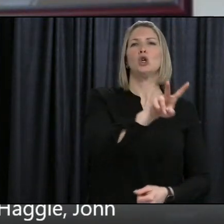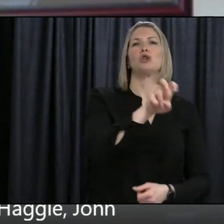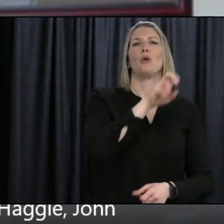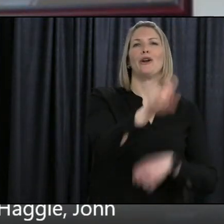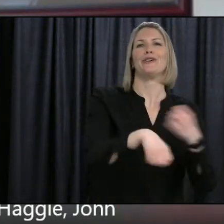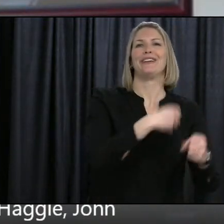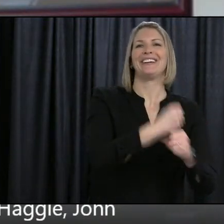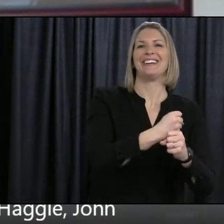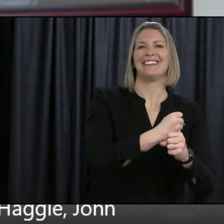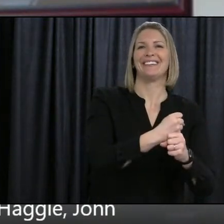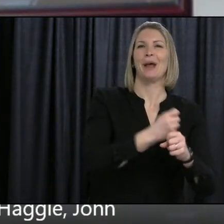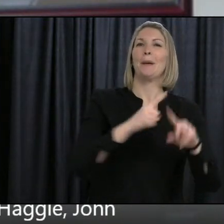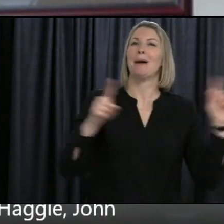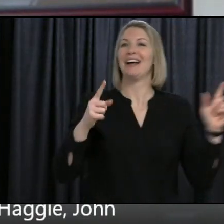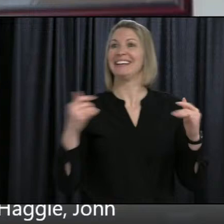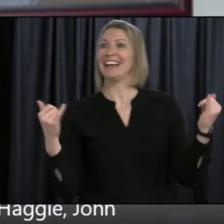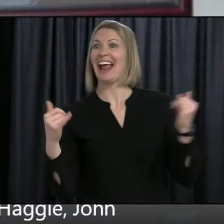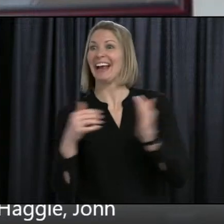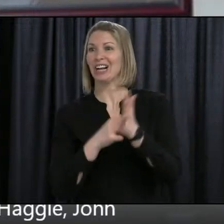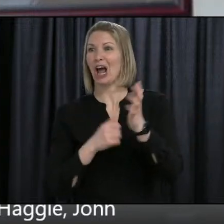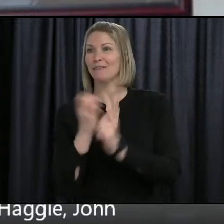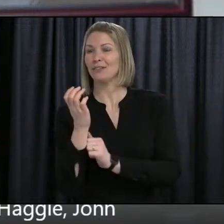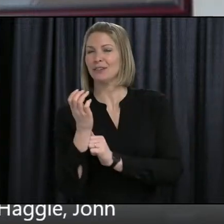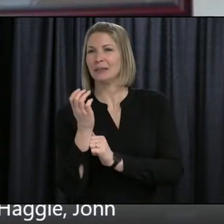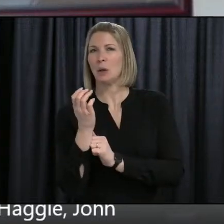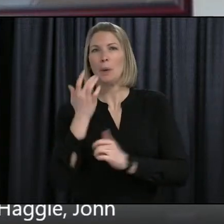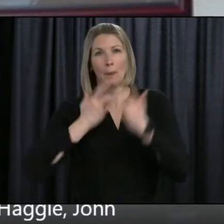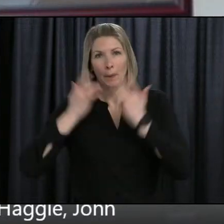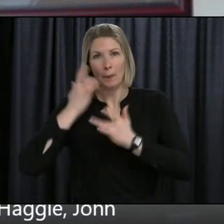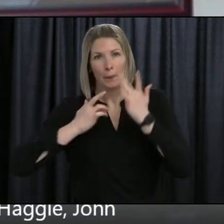we were in short supply. Today, we're good.